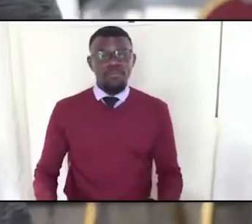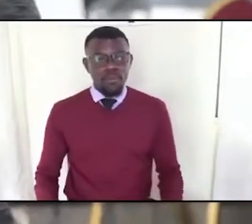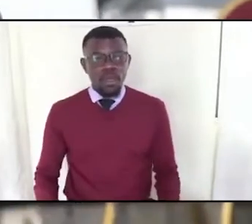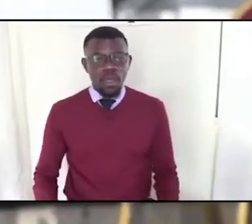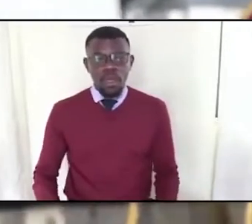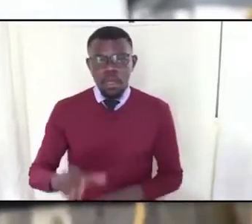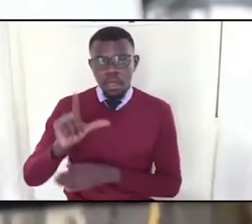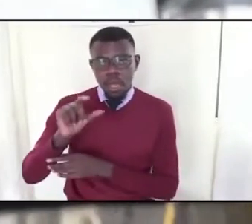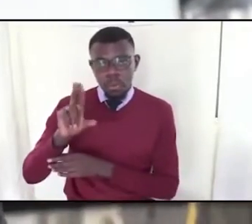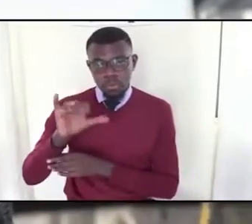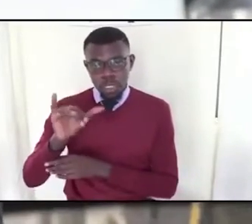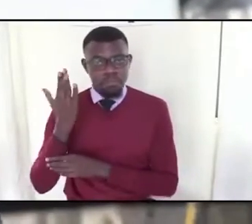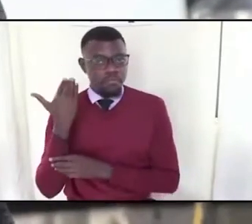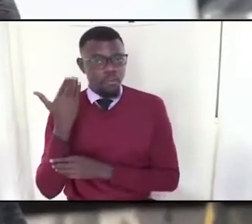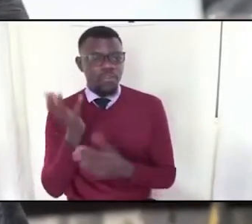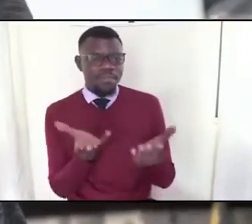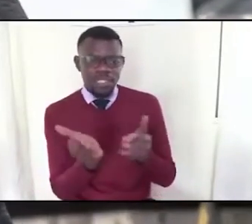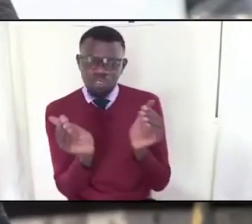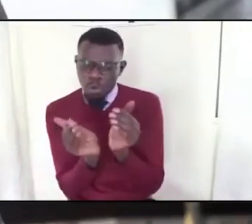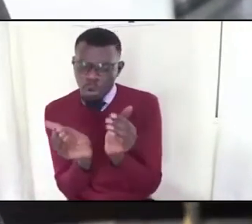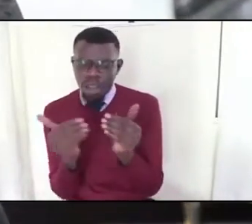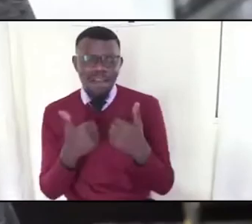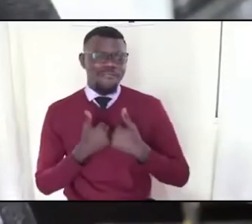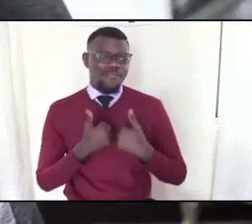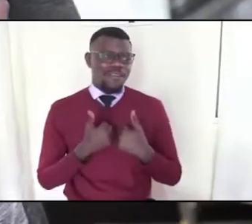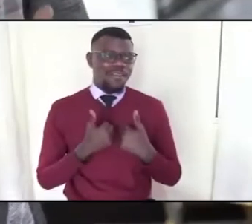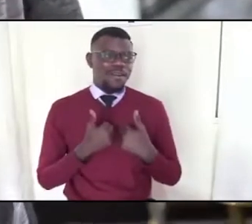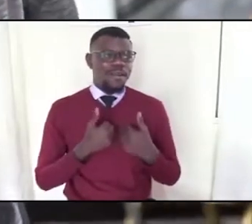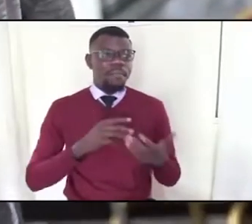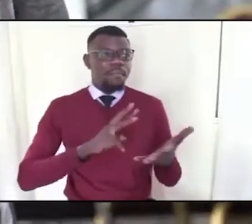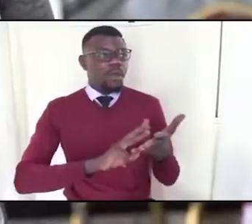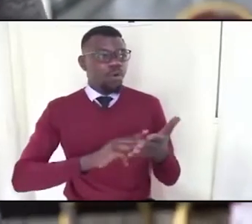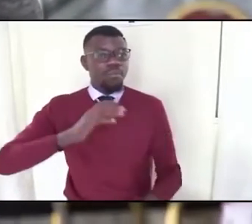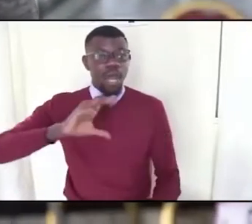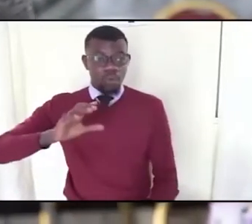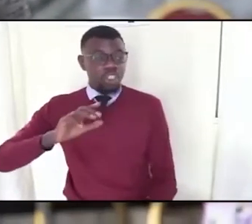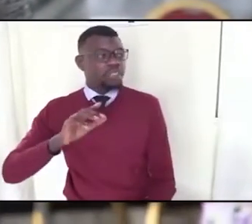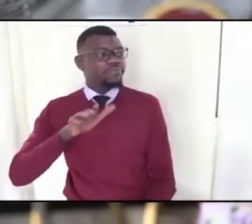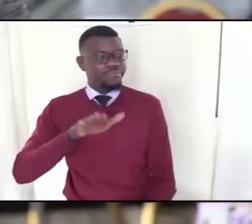Lucy was running a small business, a small-scale business in Migori County.